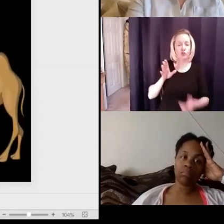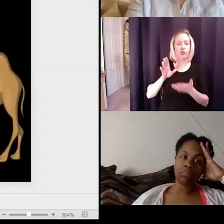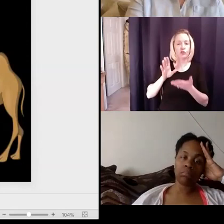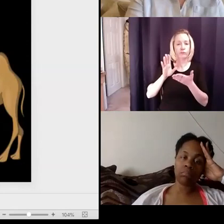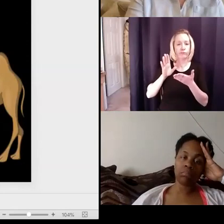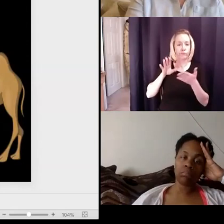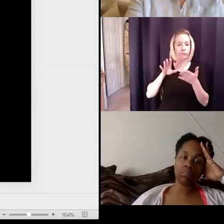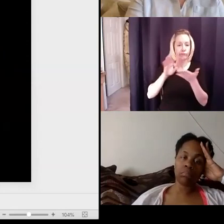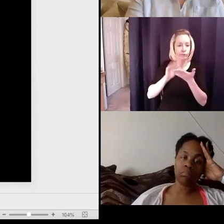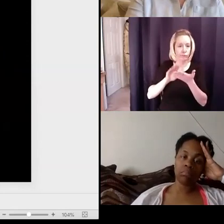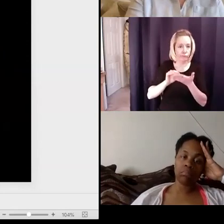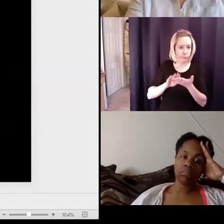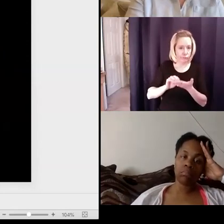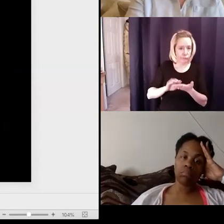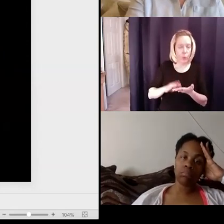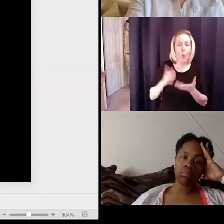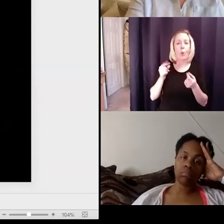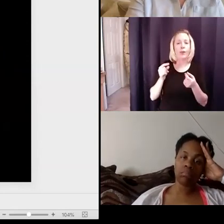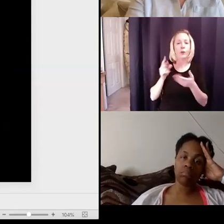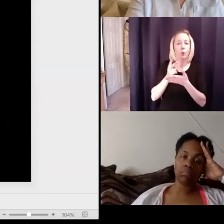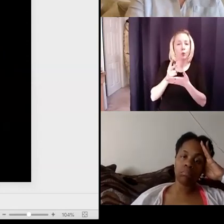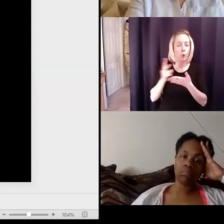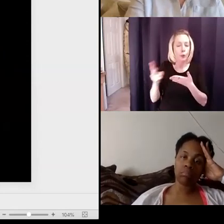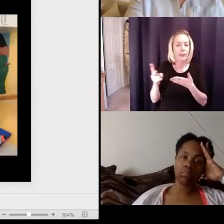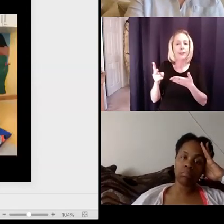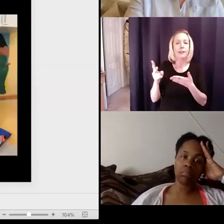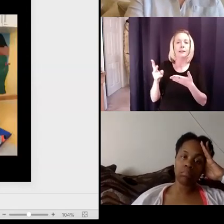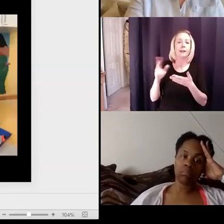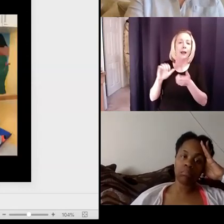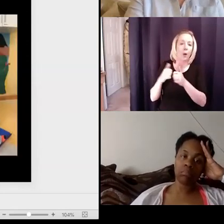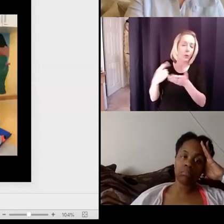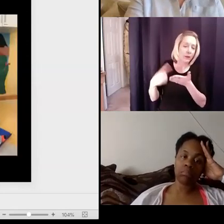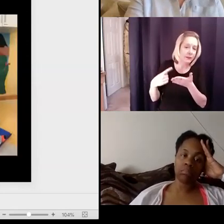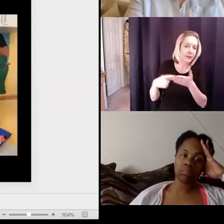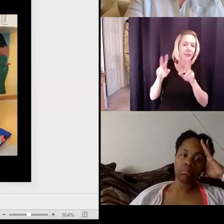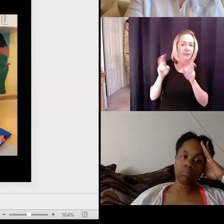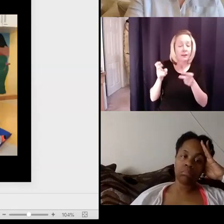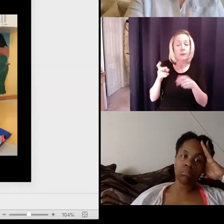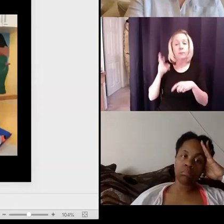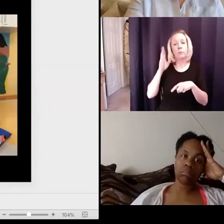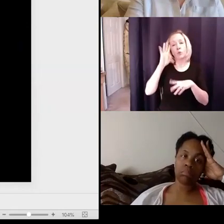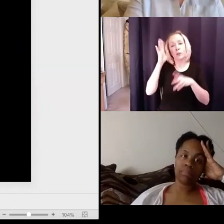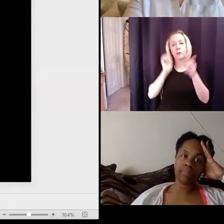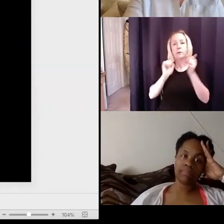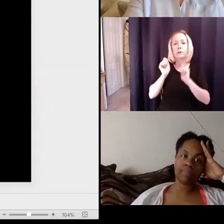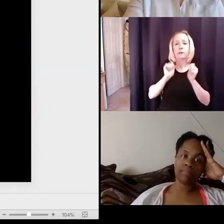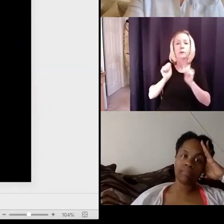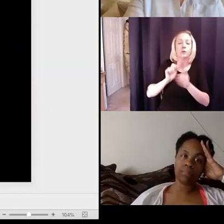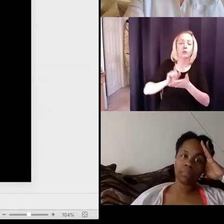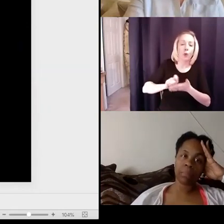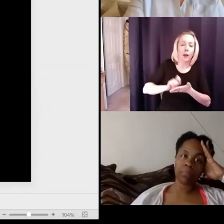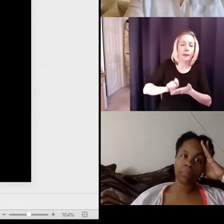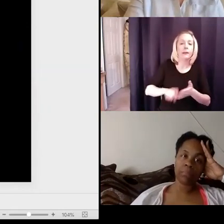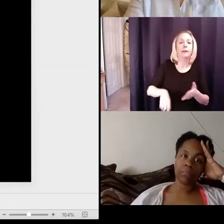along, different parts of how they were engaged. So pretending and writing,